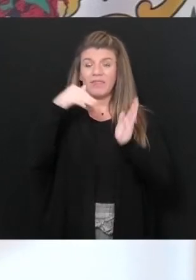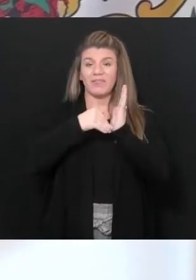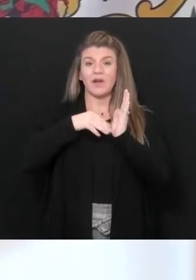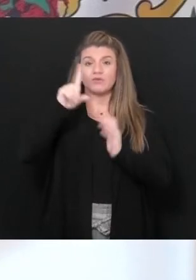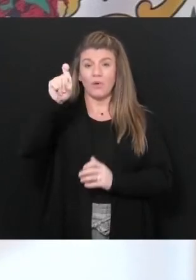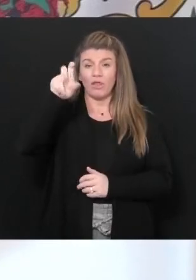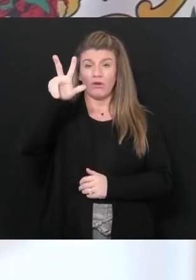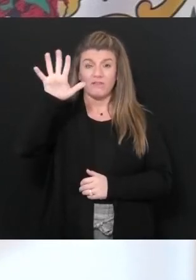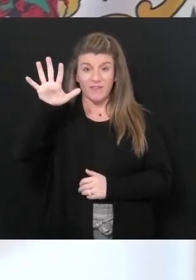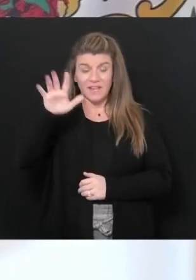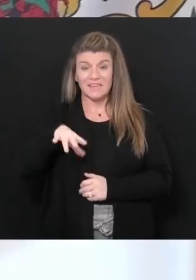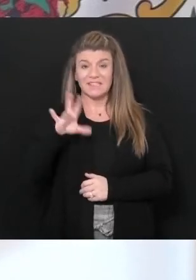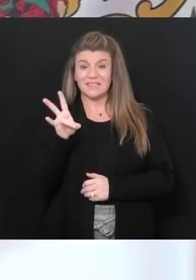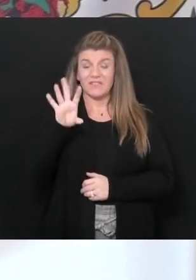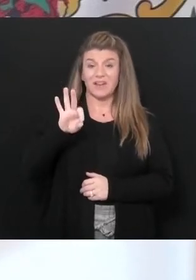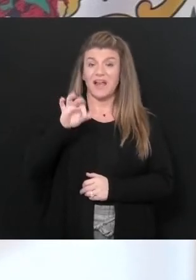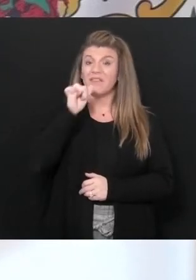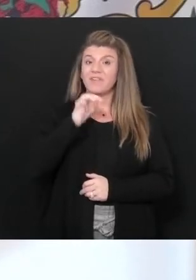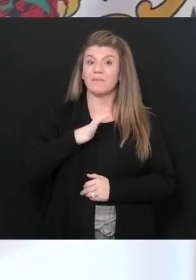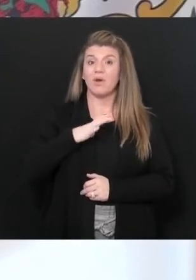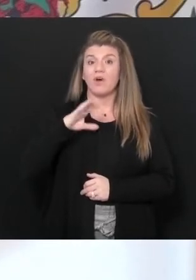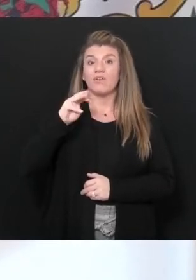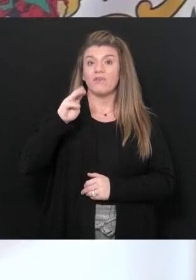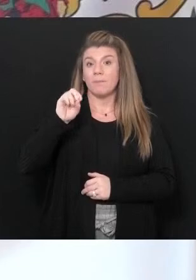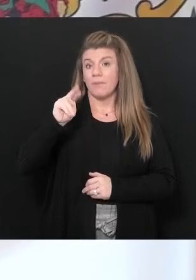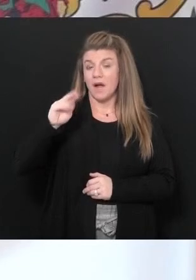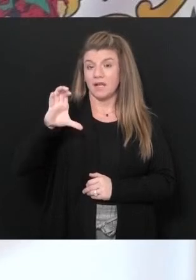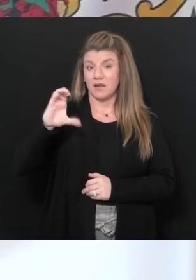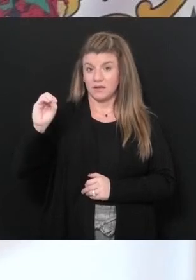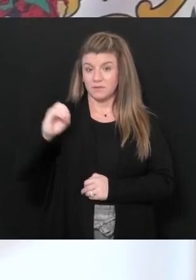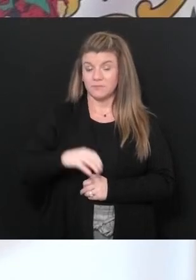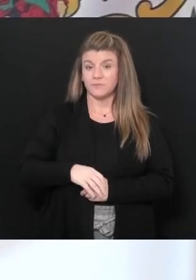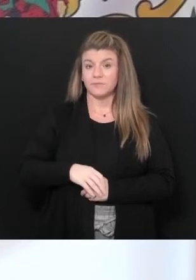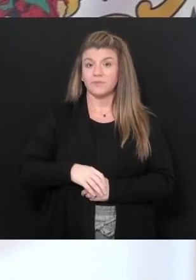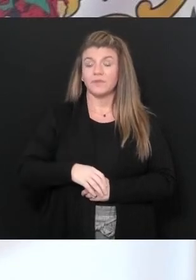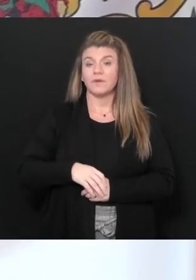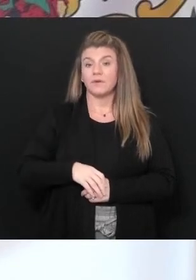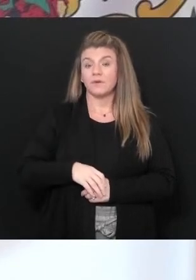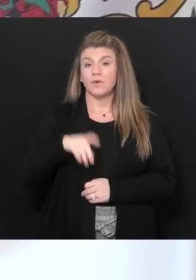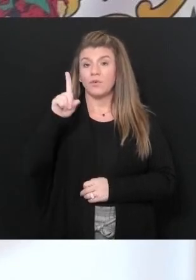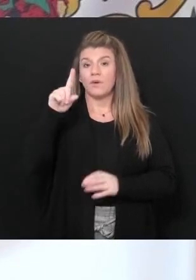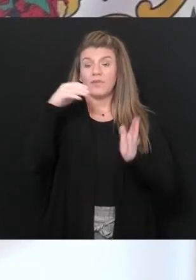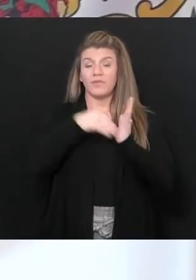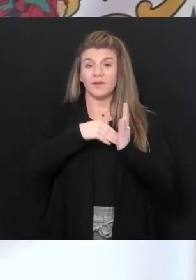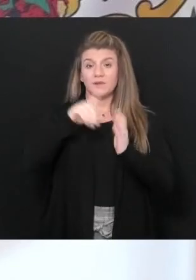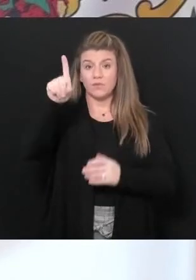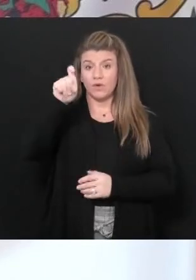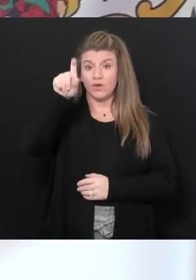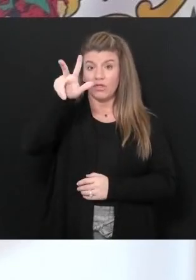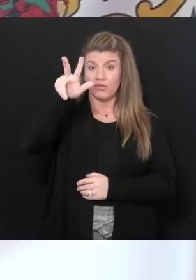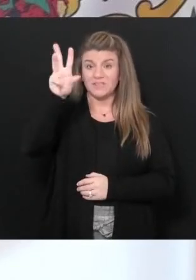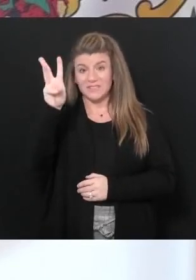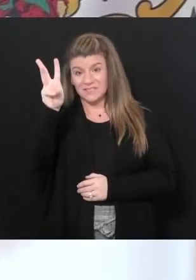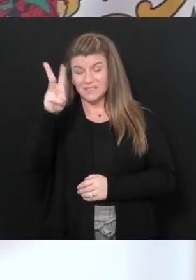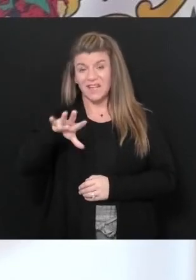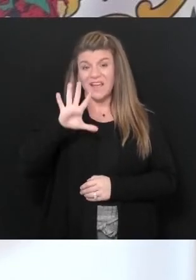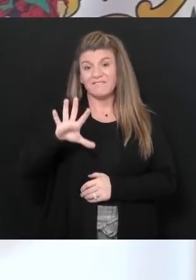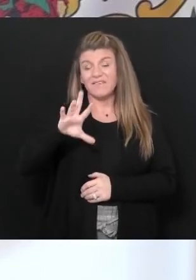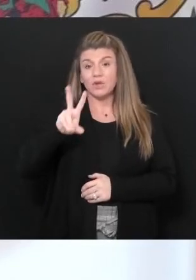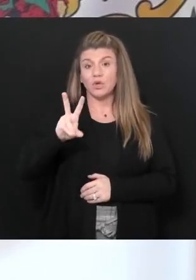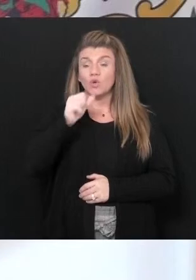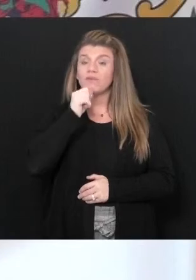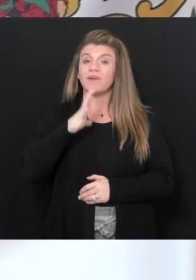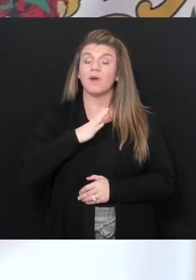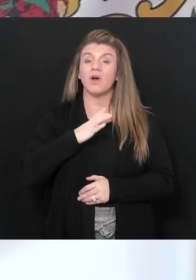1135th death, a 79-year-old female from Monongahelia County. Our 1136th death, a